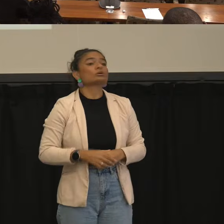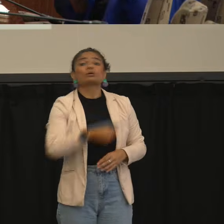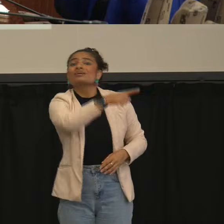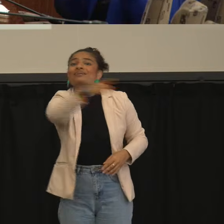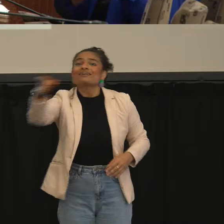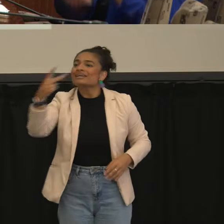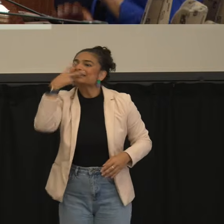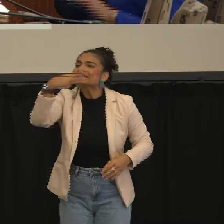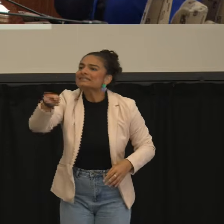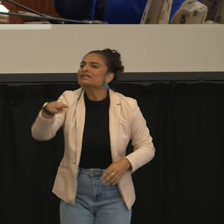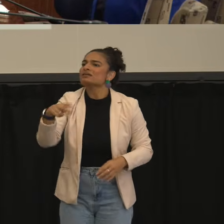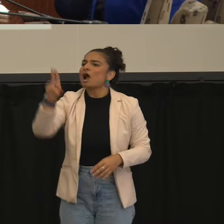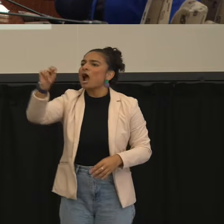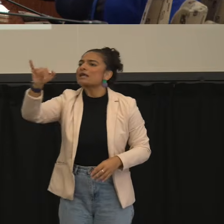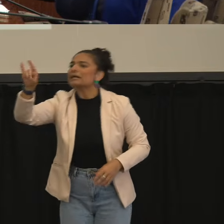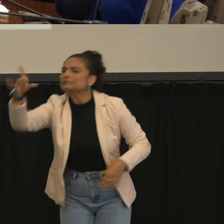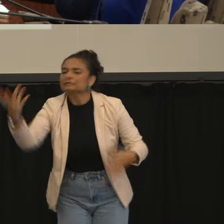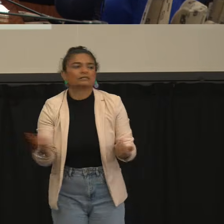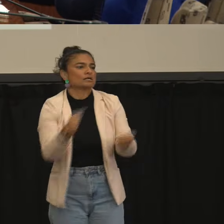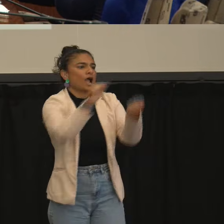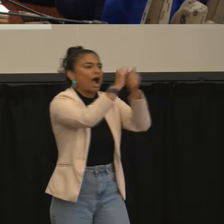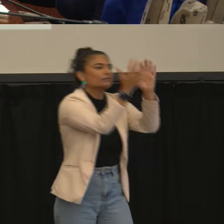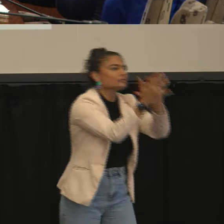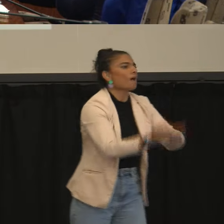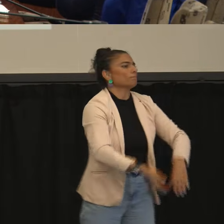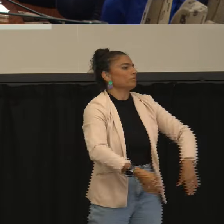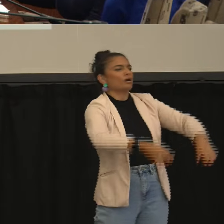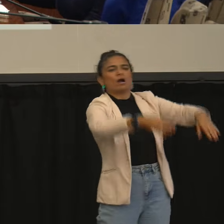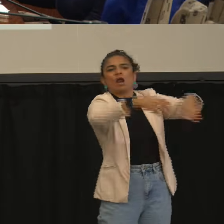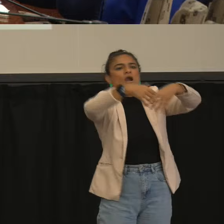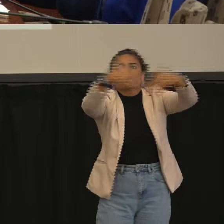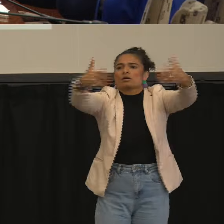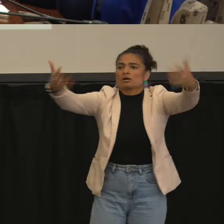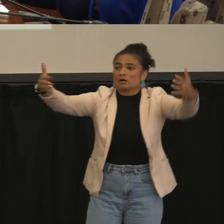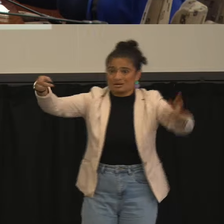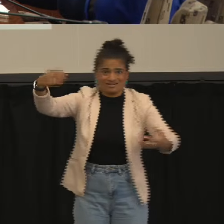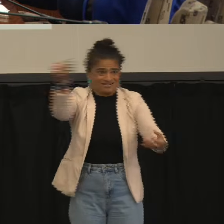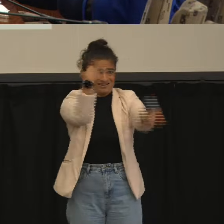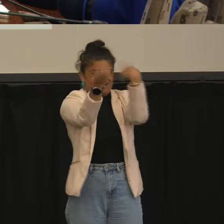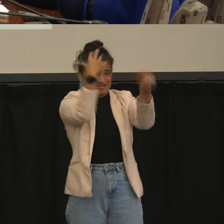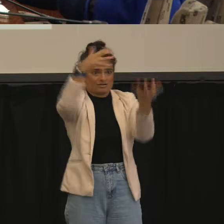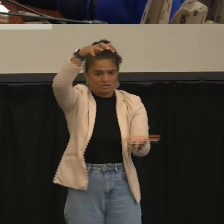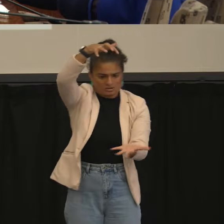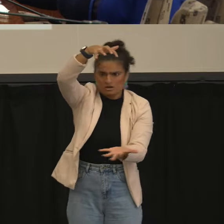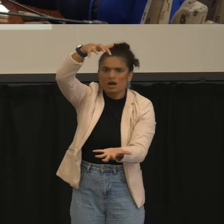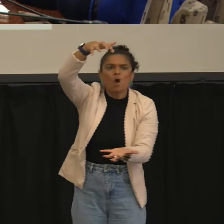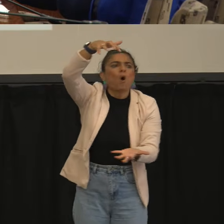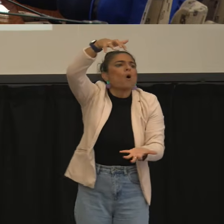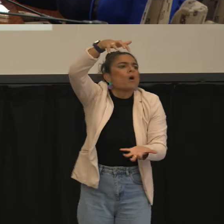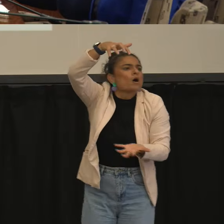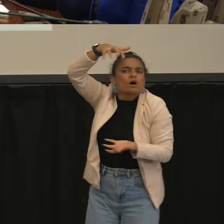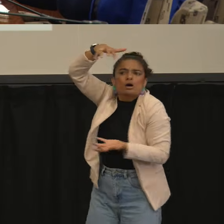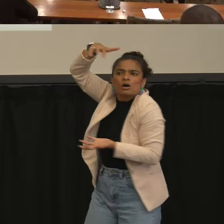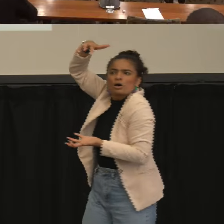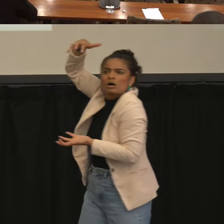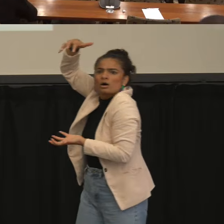go along. Let's look at the second question here. How can this inventory be kept current?